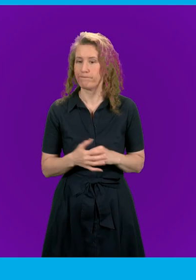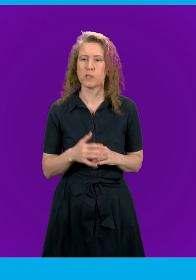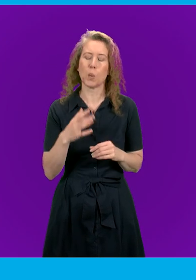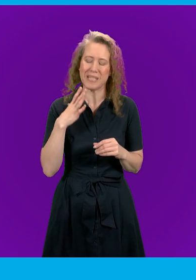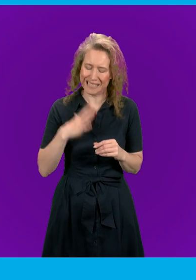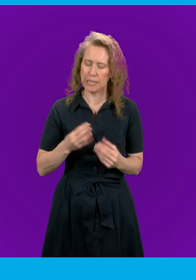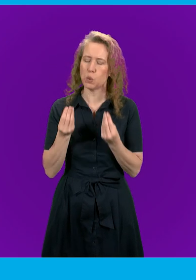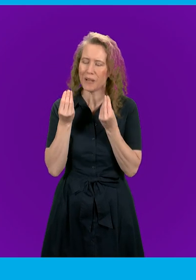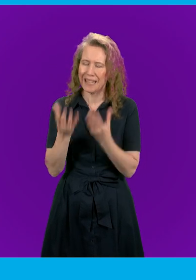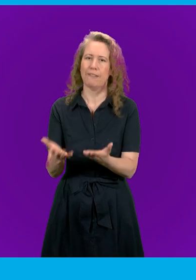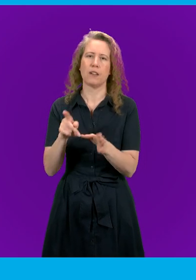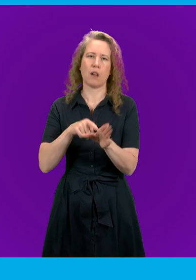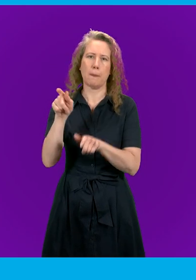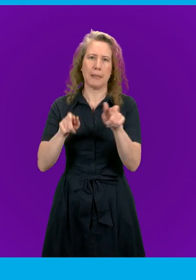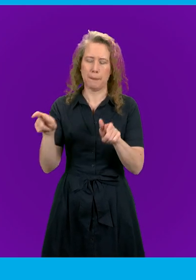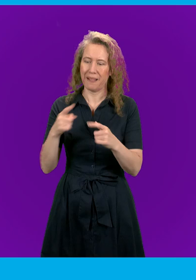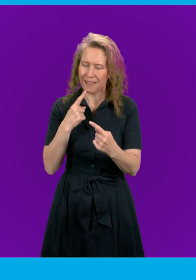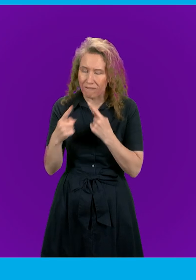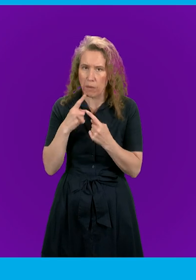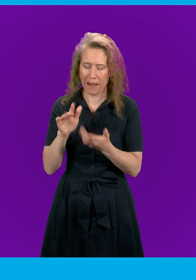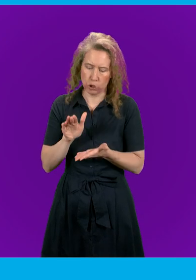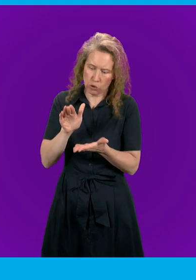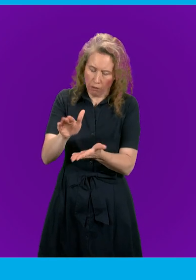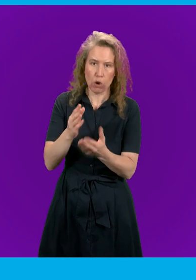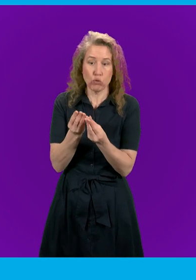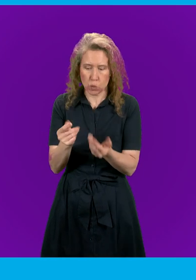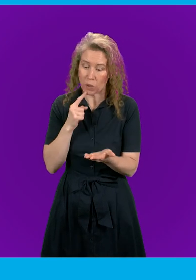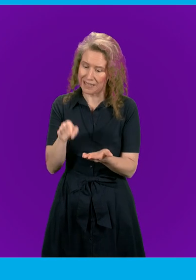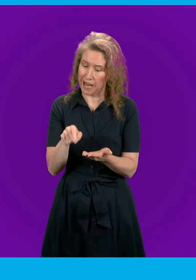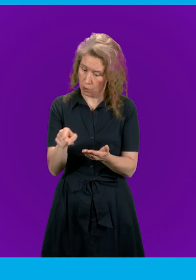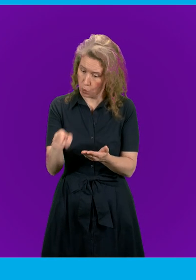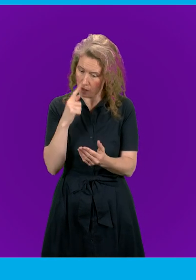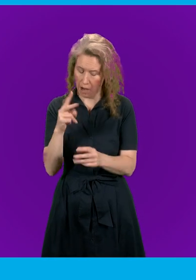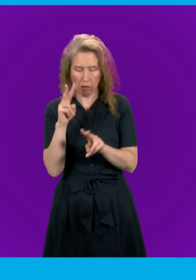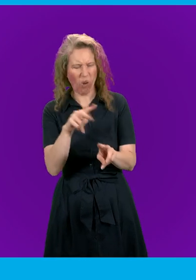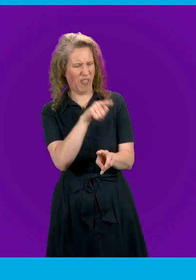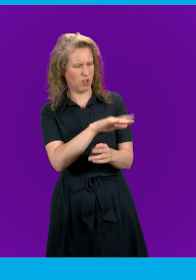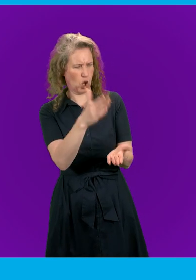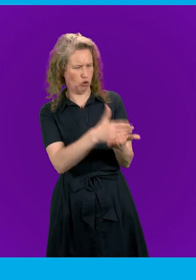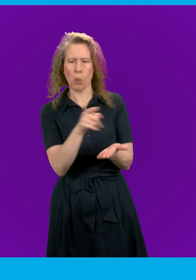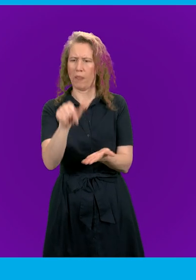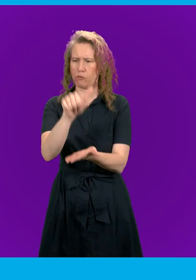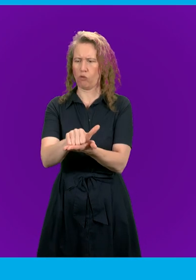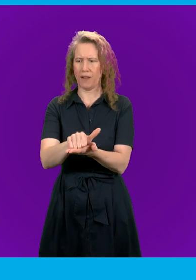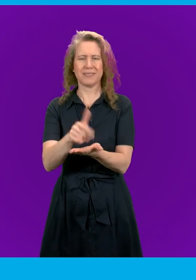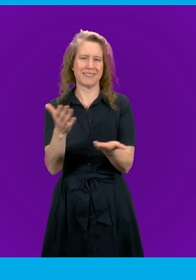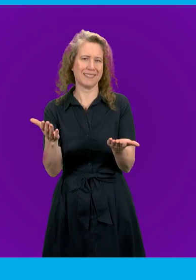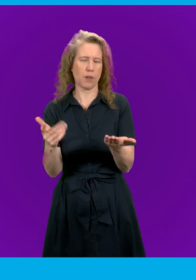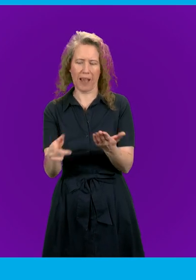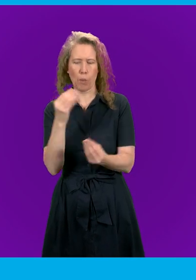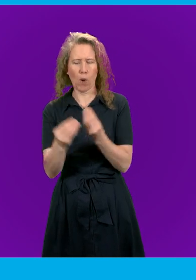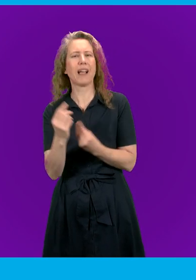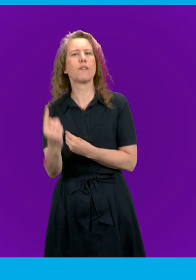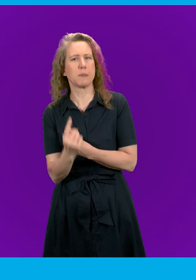need to give young people those resources to be able to say that's true, that's not true, and that's right, that's not right.